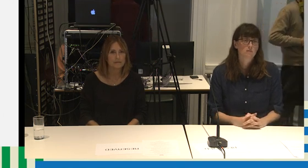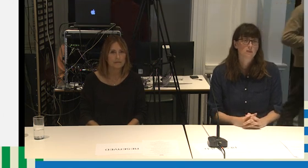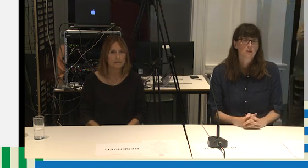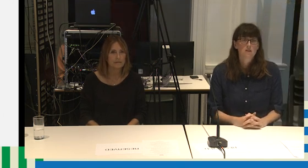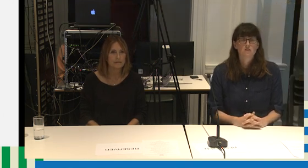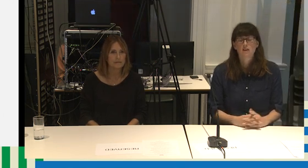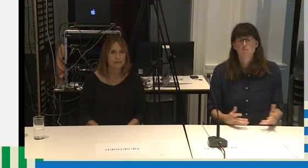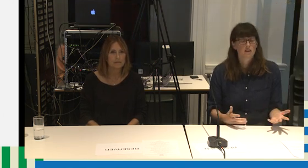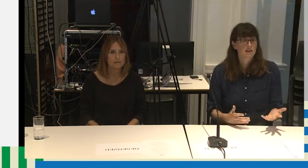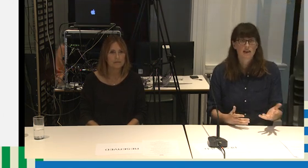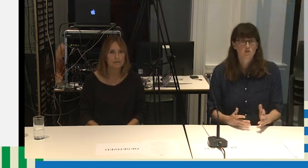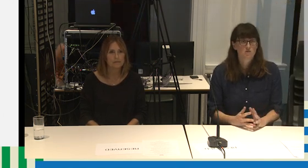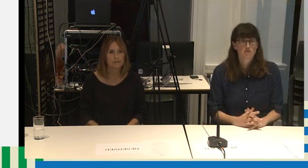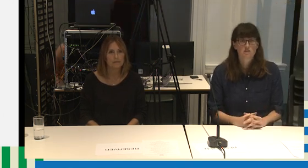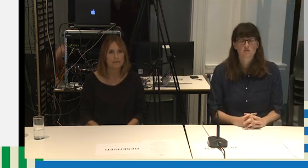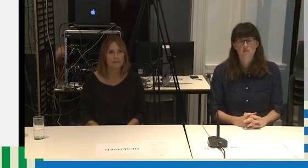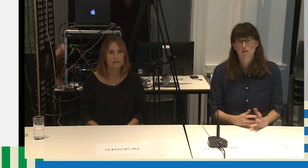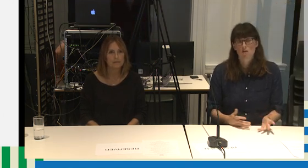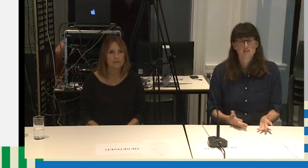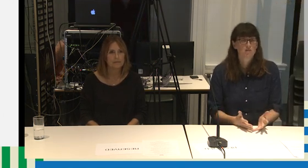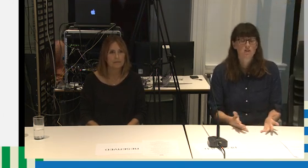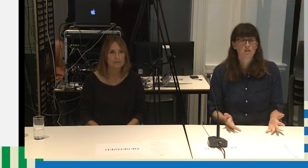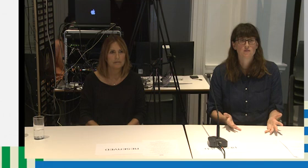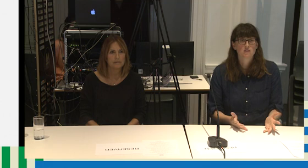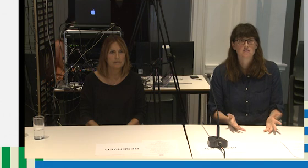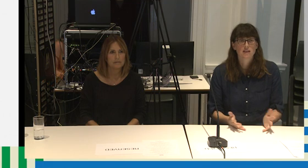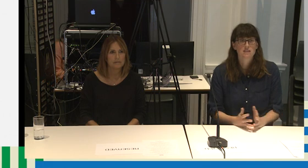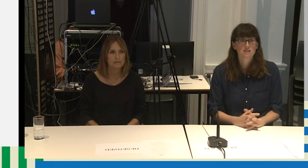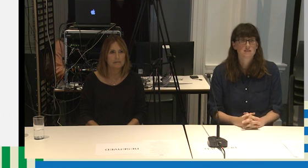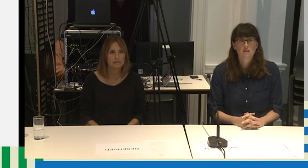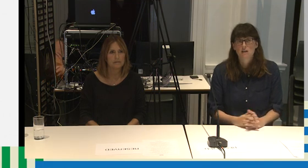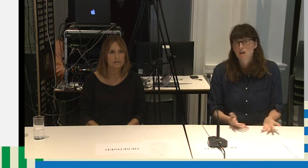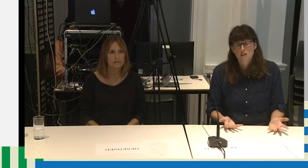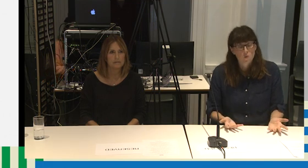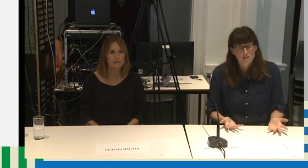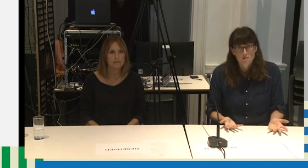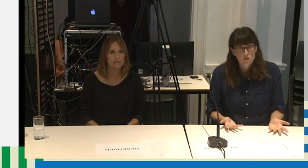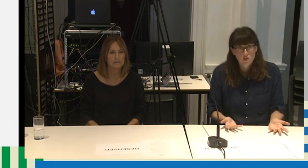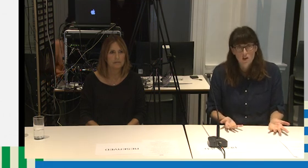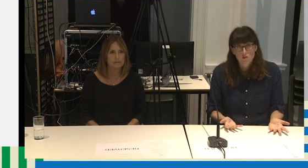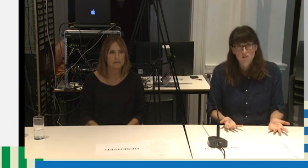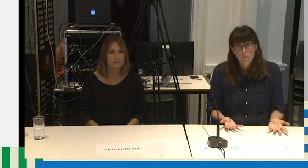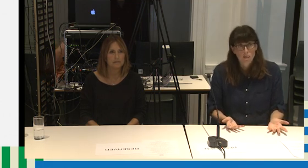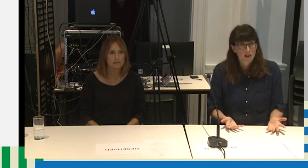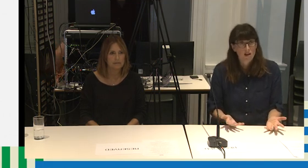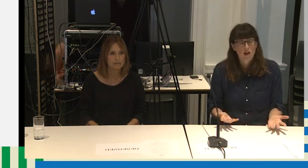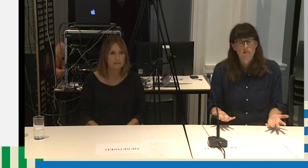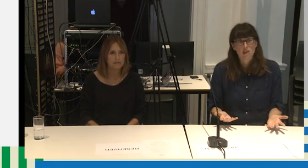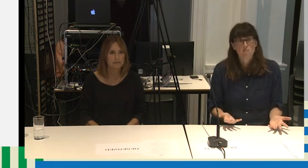well. So that could be in lectures, for instance, or in different university settings, as well as